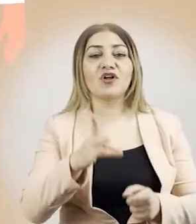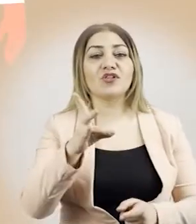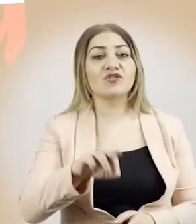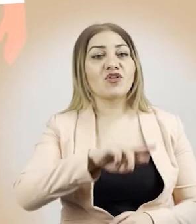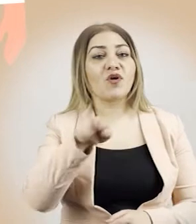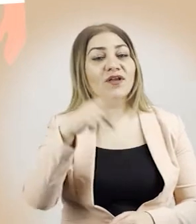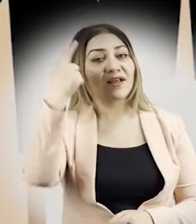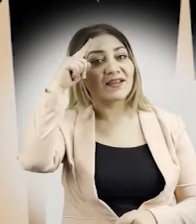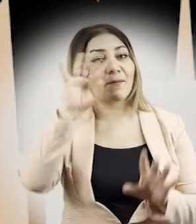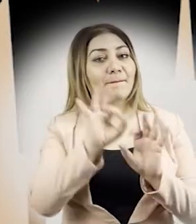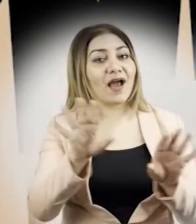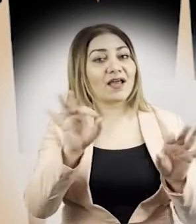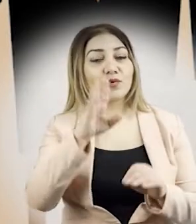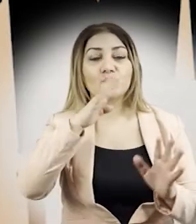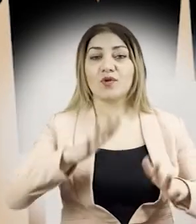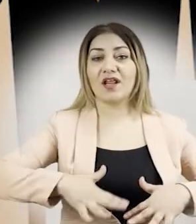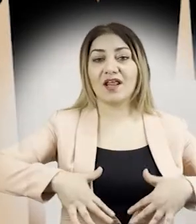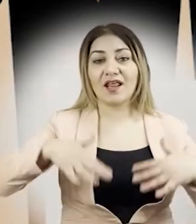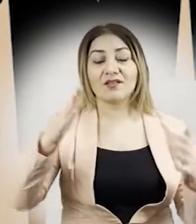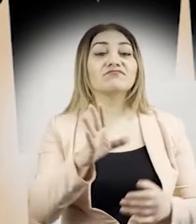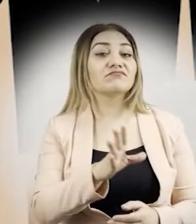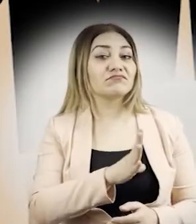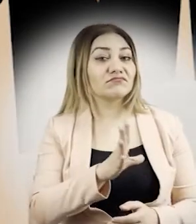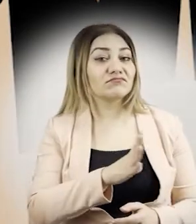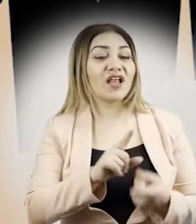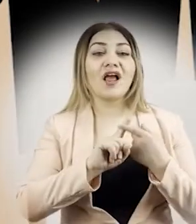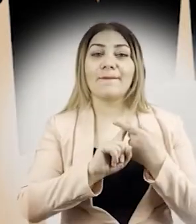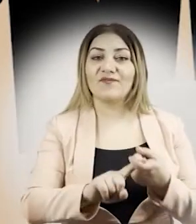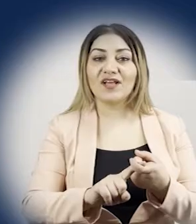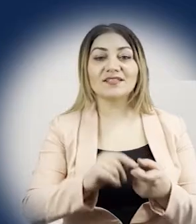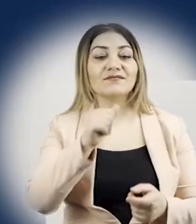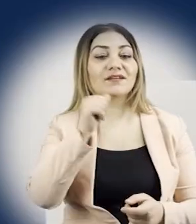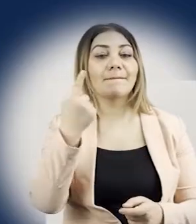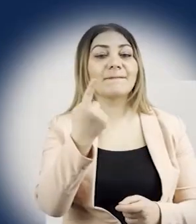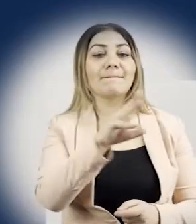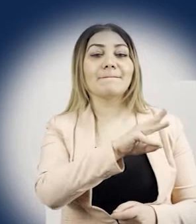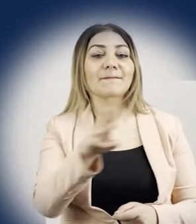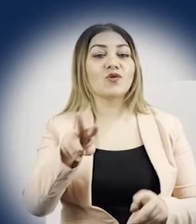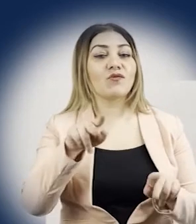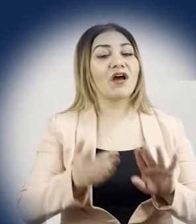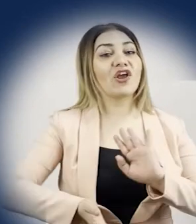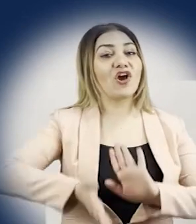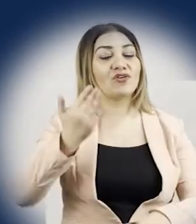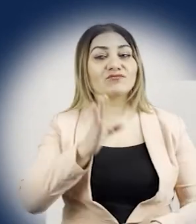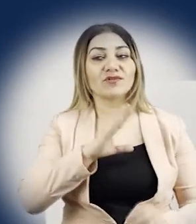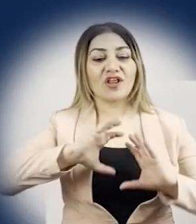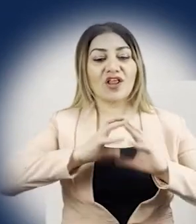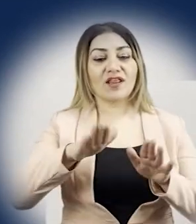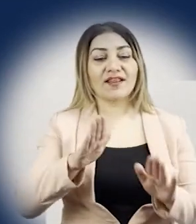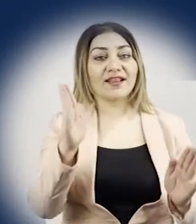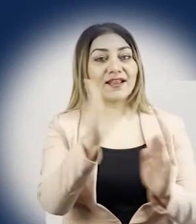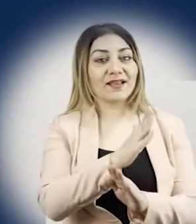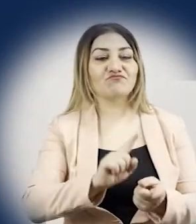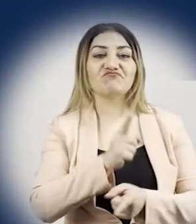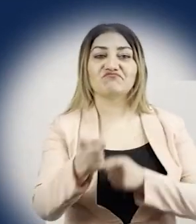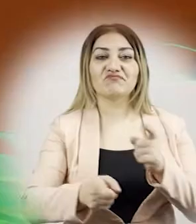global cooling over the last 1 million years. During this extensive glaciation, the face of the Earth was covered with glaciers.